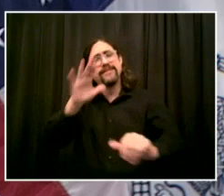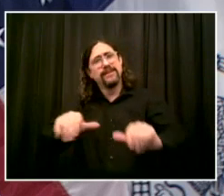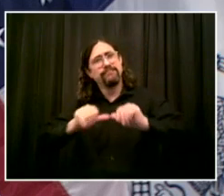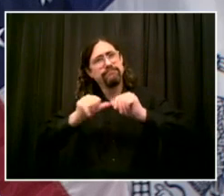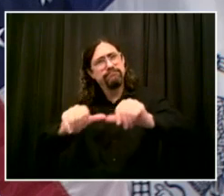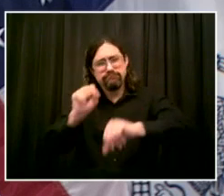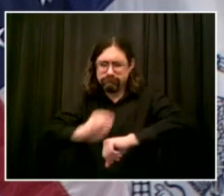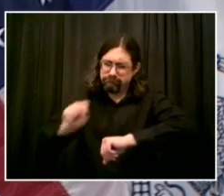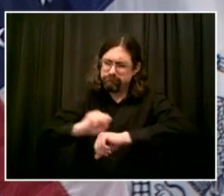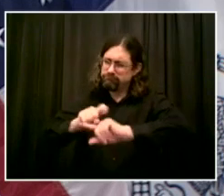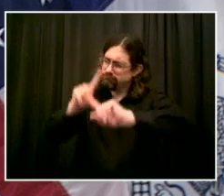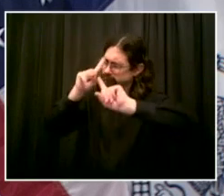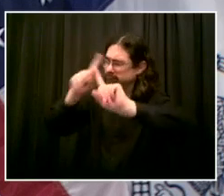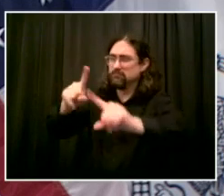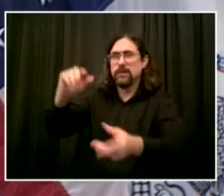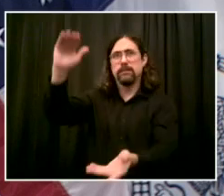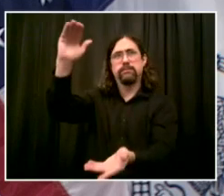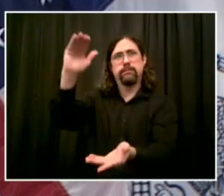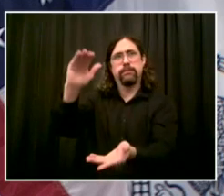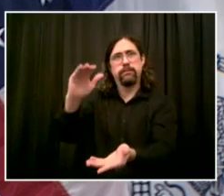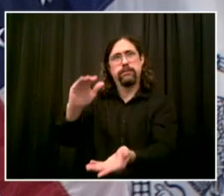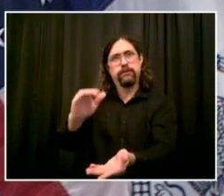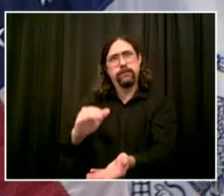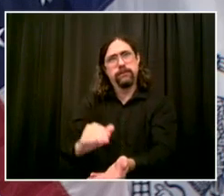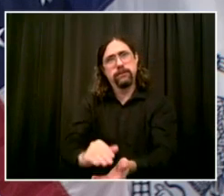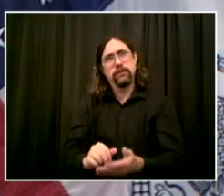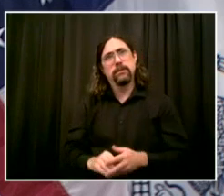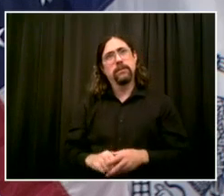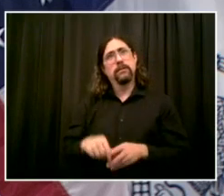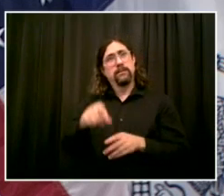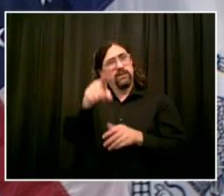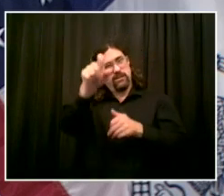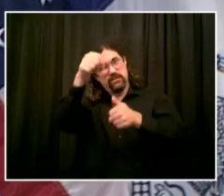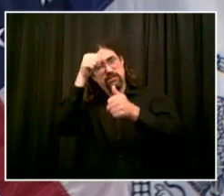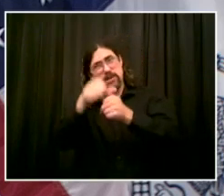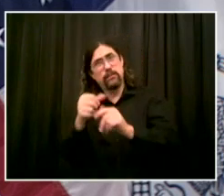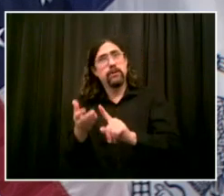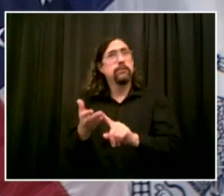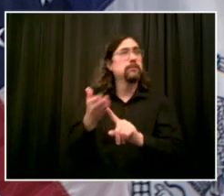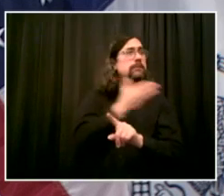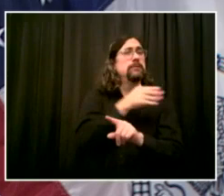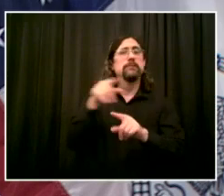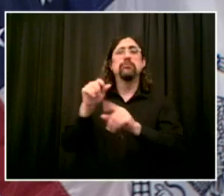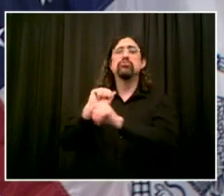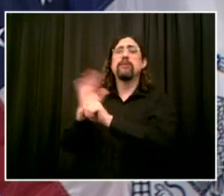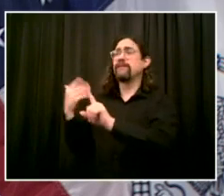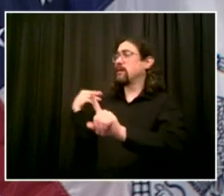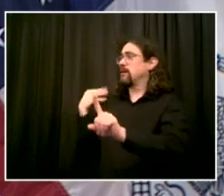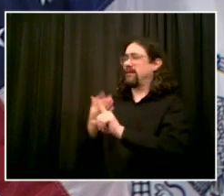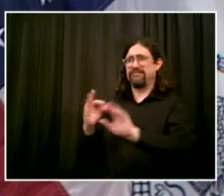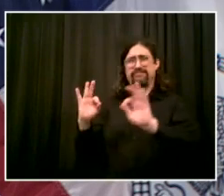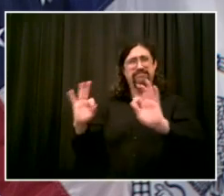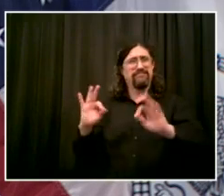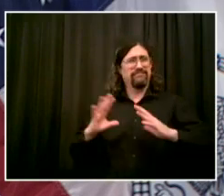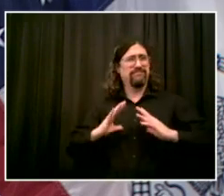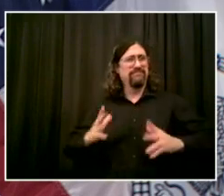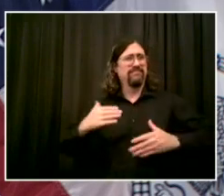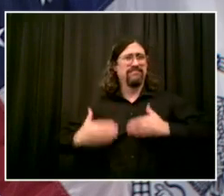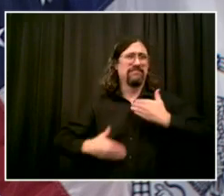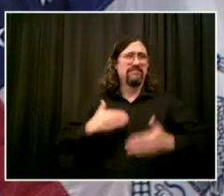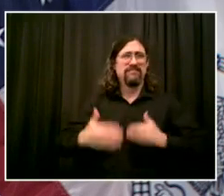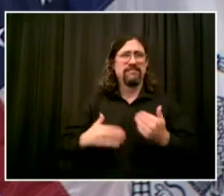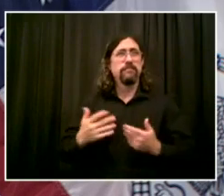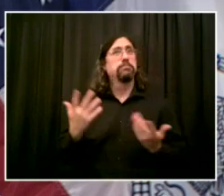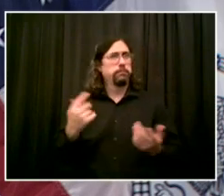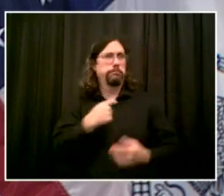back again. So not only is it not acceptable to have violence in our city, we will defeat it. Next, we have